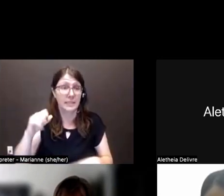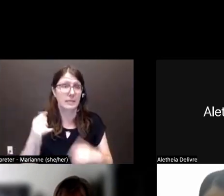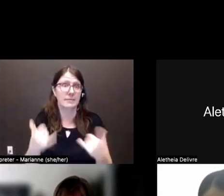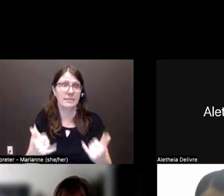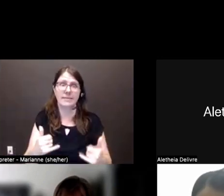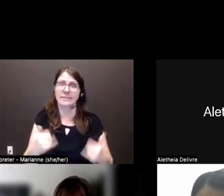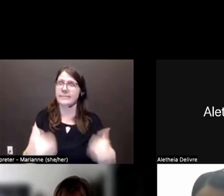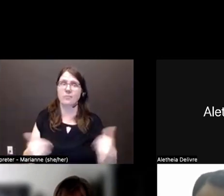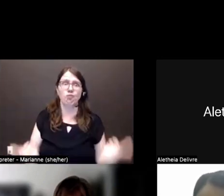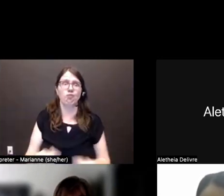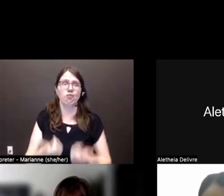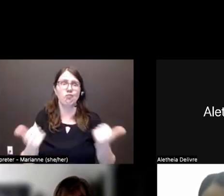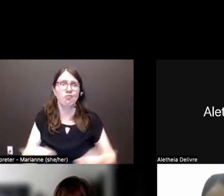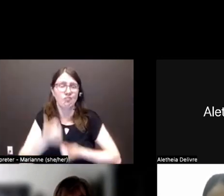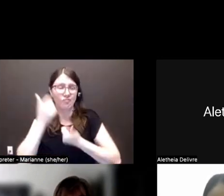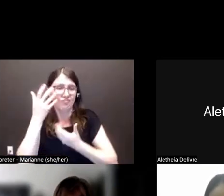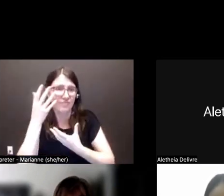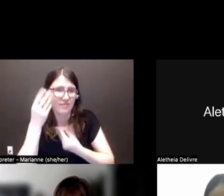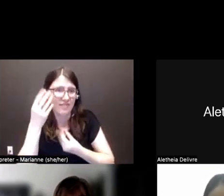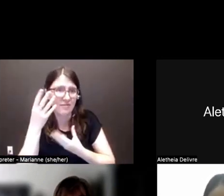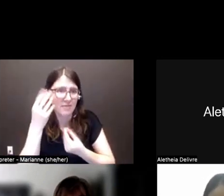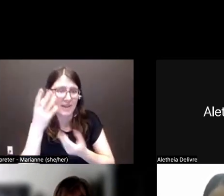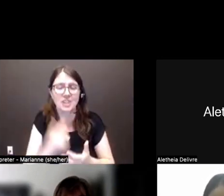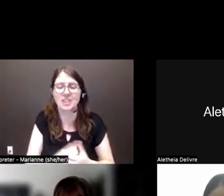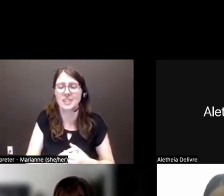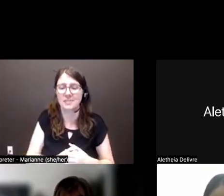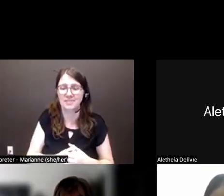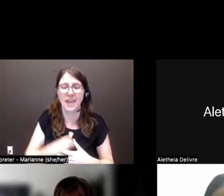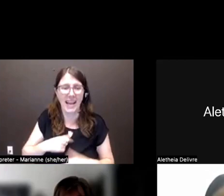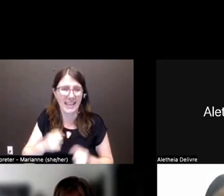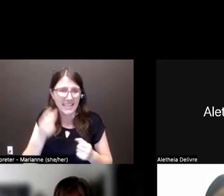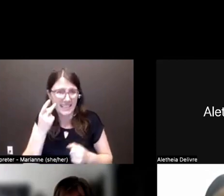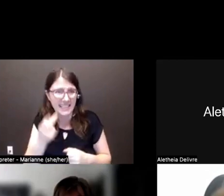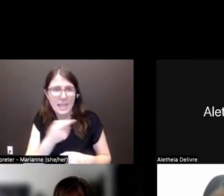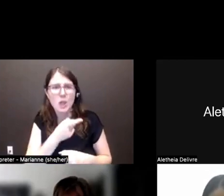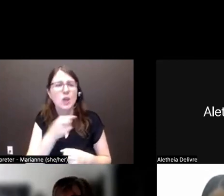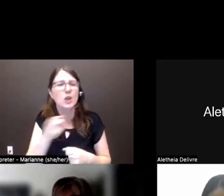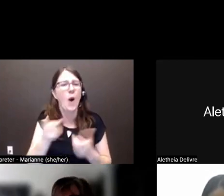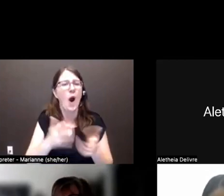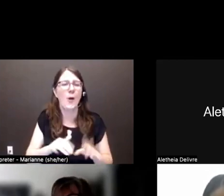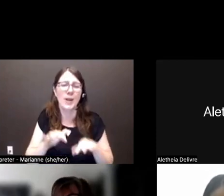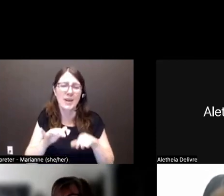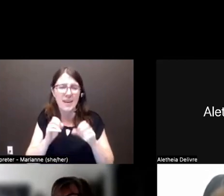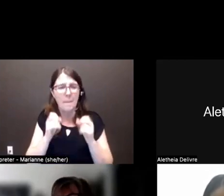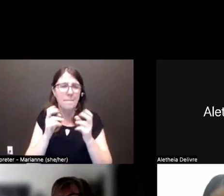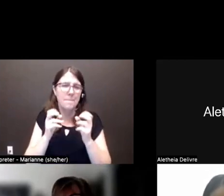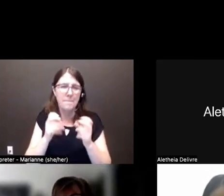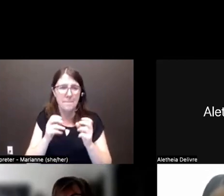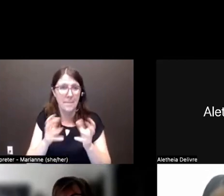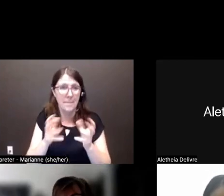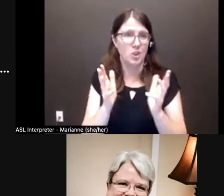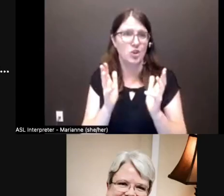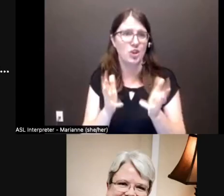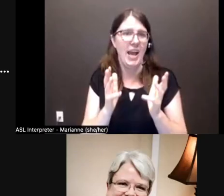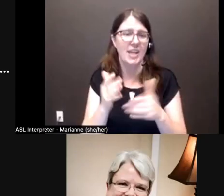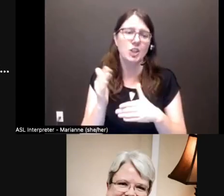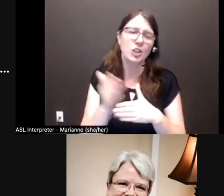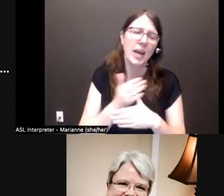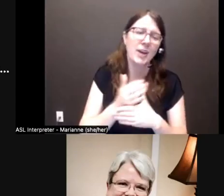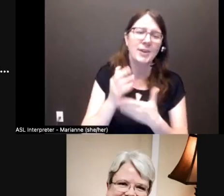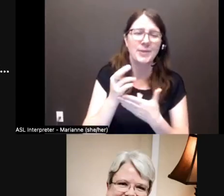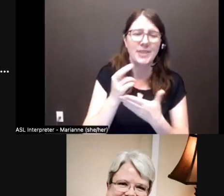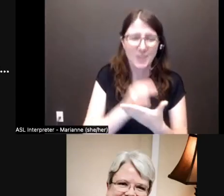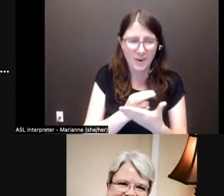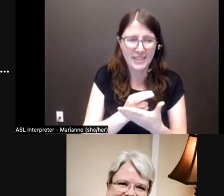that you're actually already chatting in the chat and talking about and sharing resources. And Melanie told us that she used something called